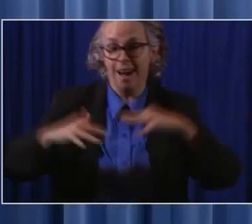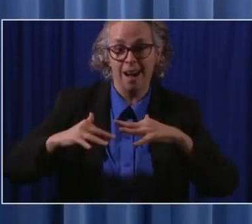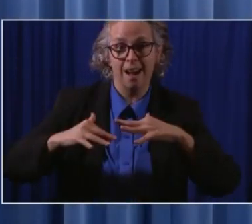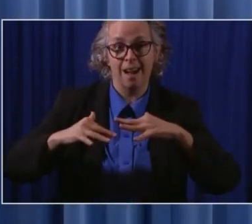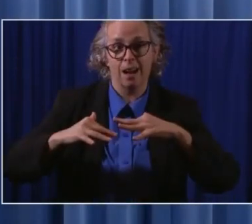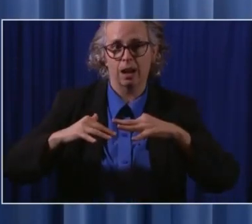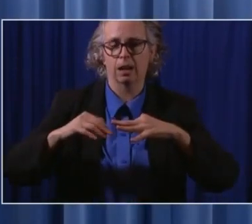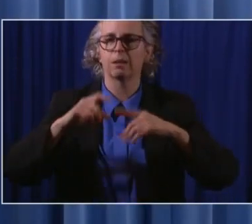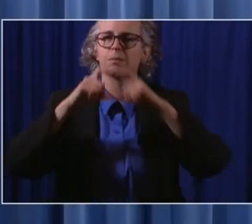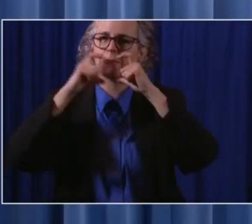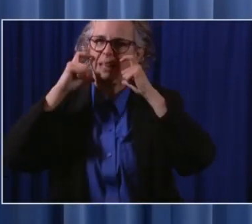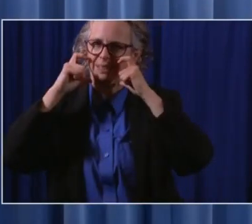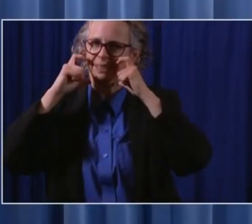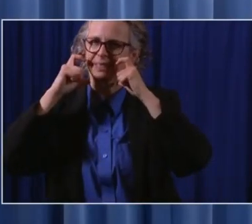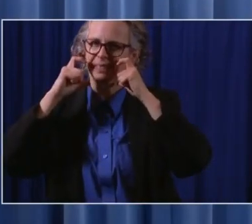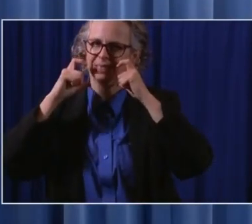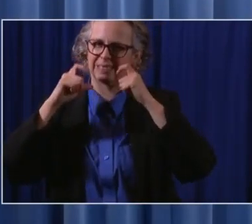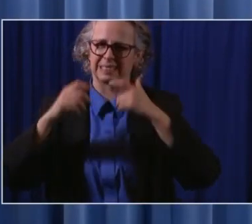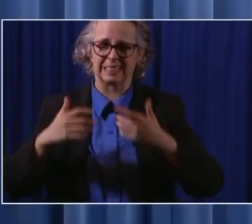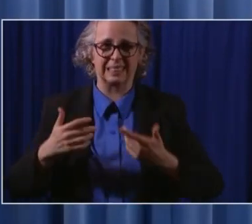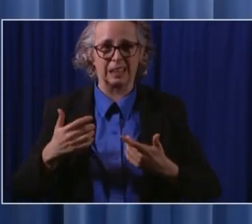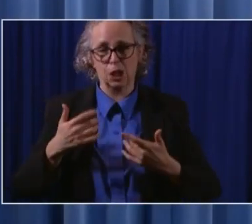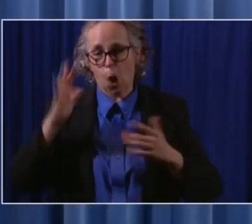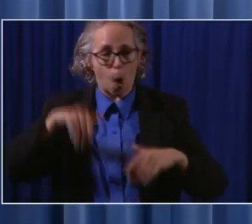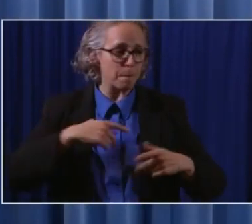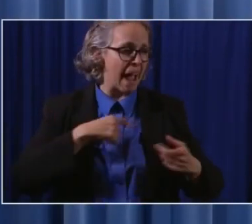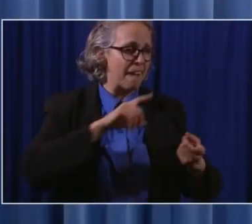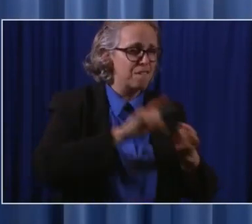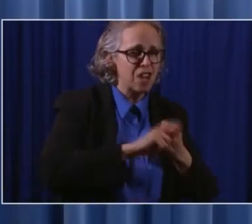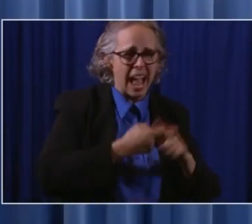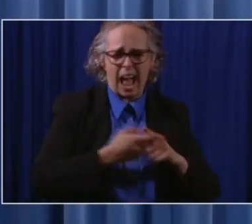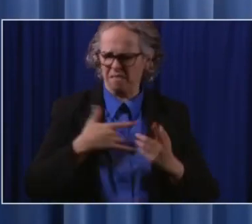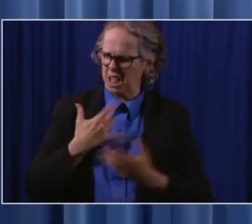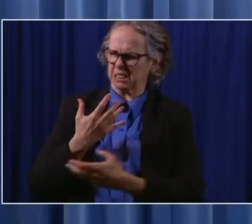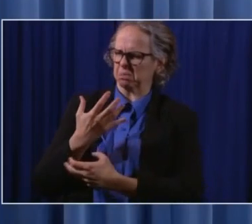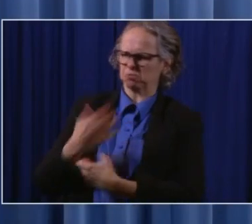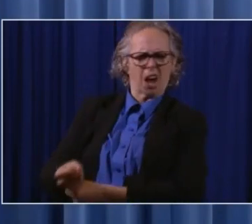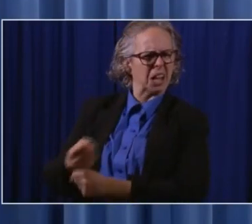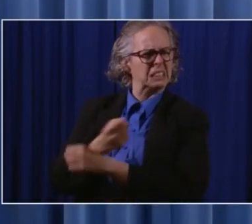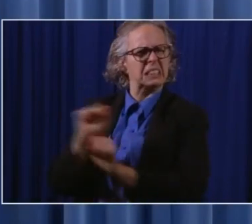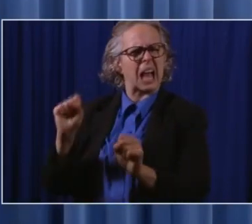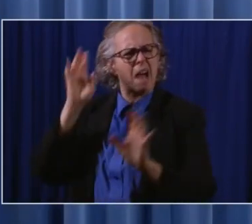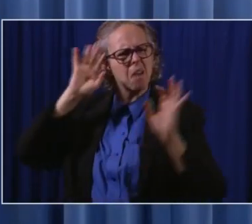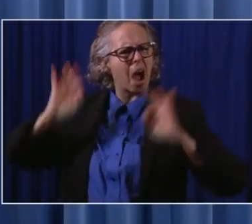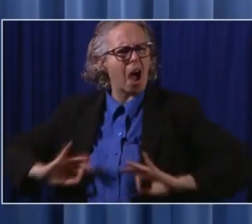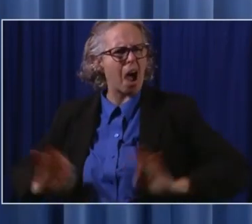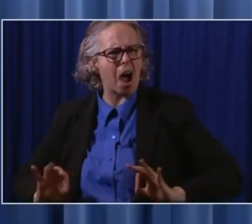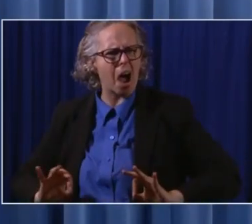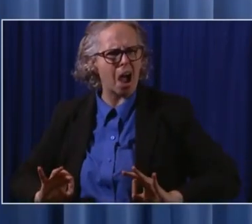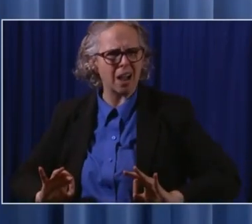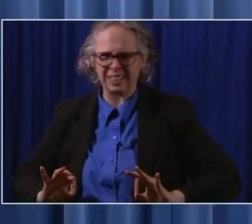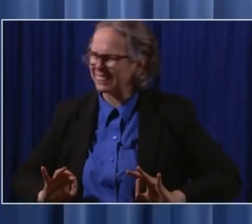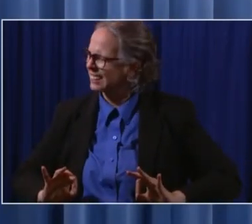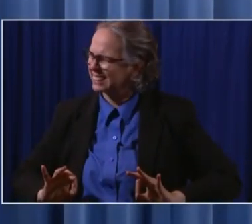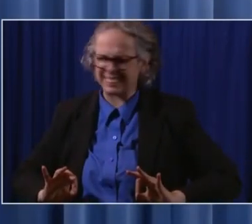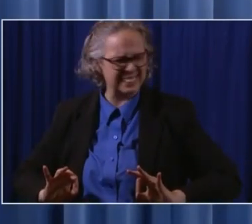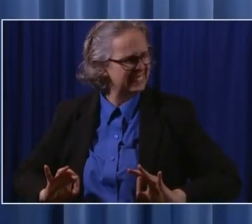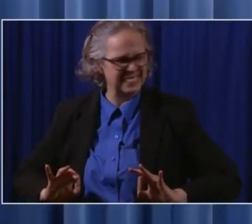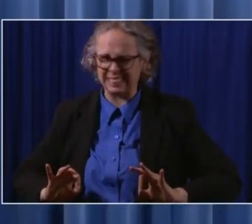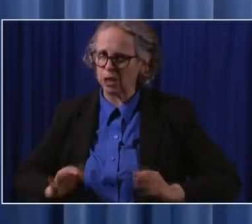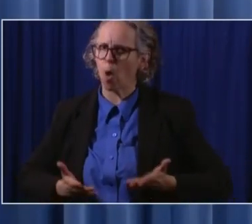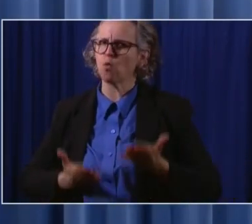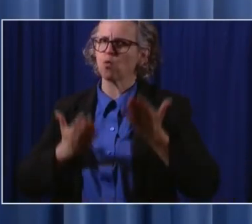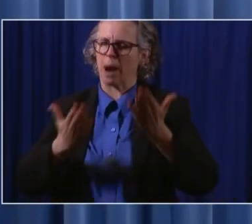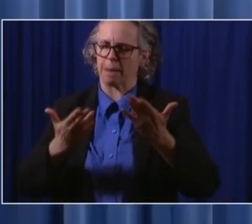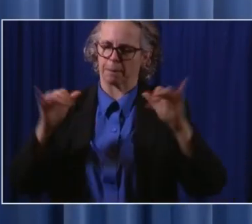feel safe. We're around friends. We don't wear a mask. So a recommendation is wear a mask at all gatherings and at all